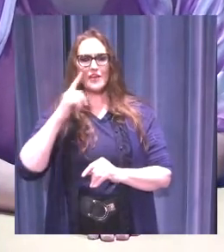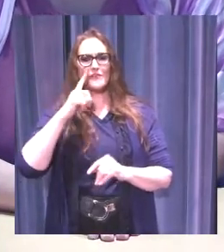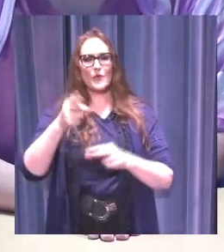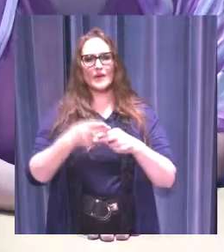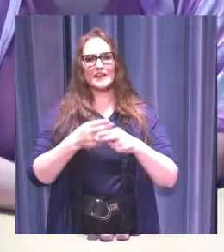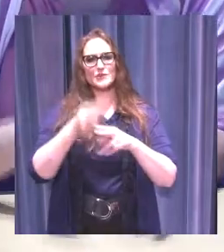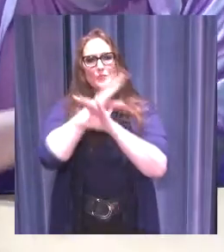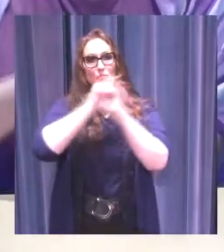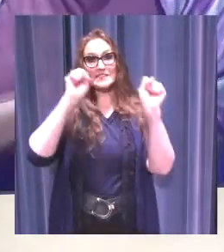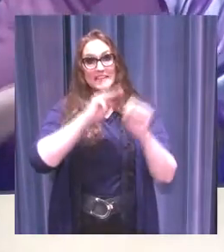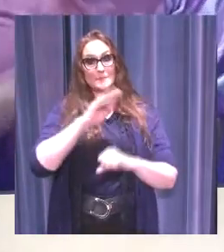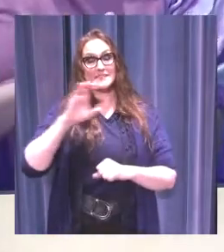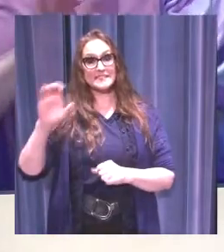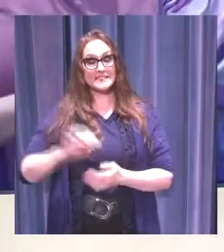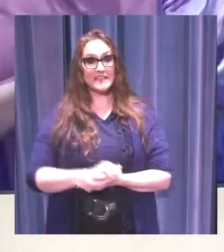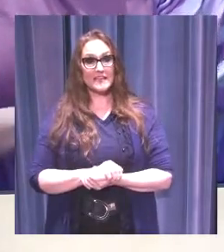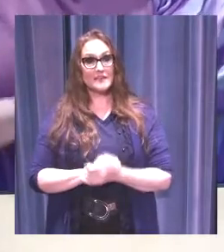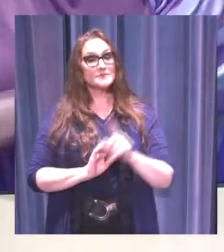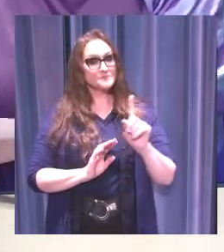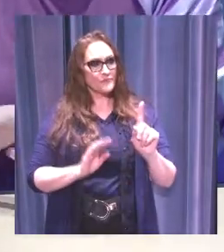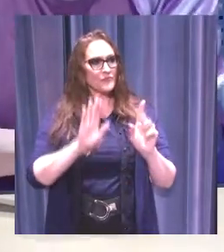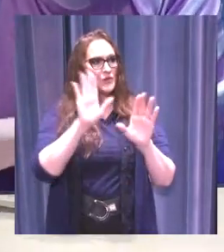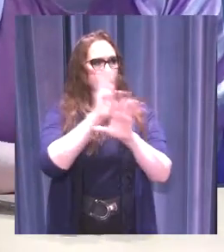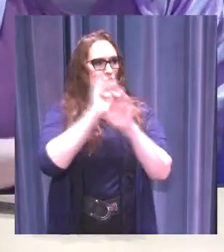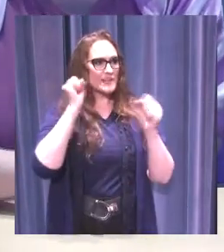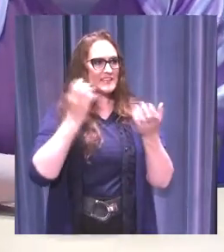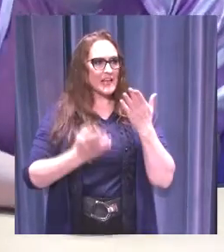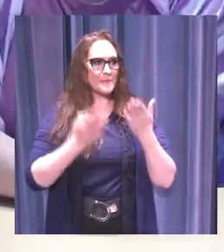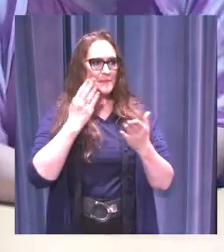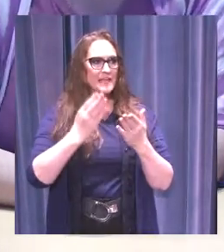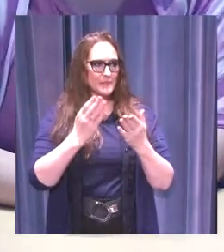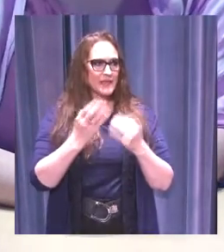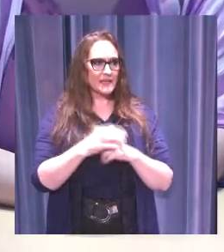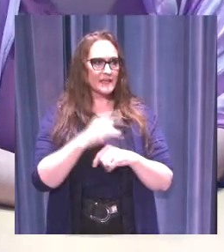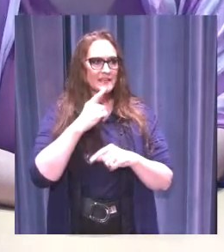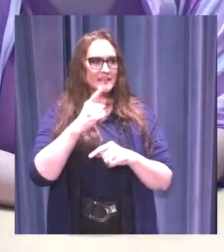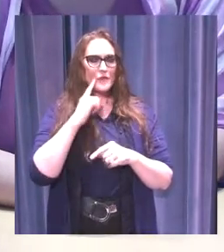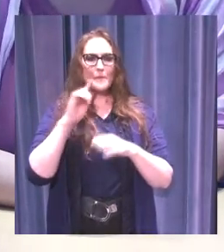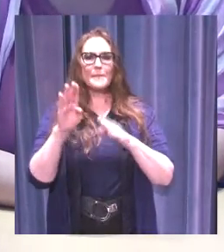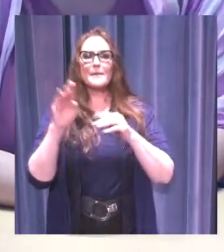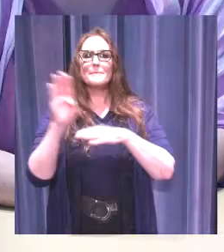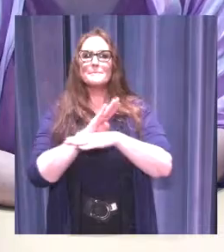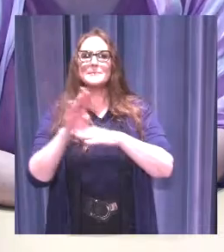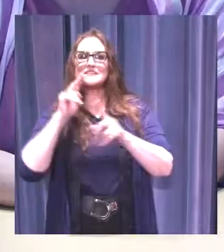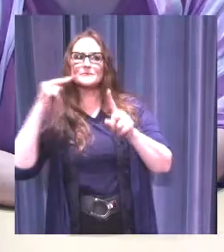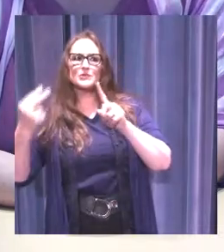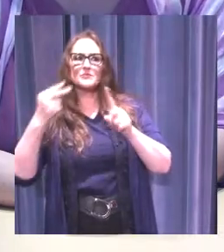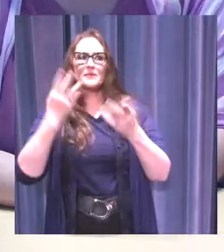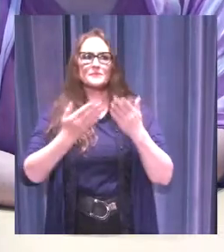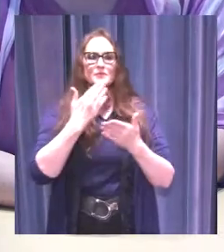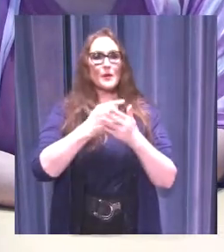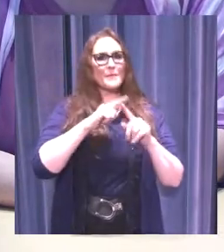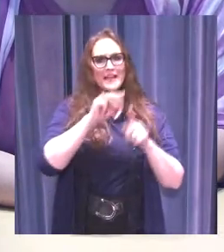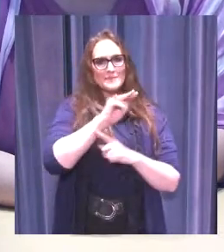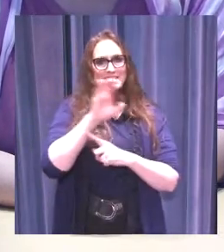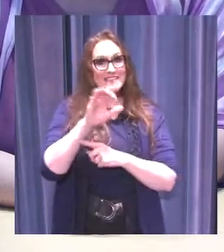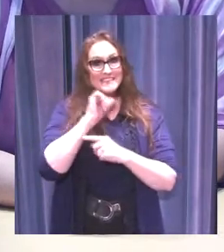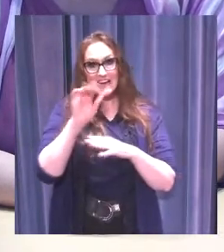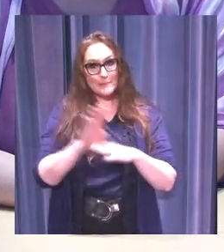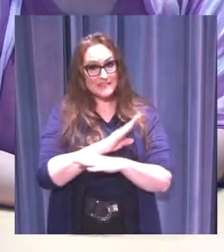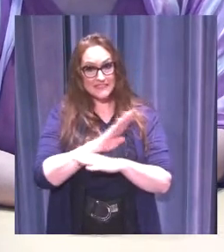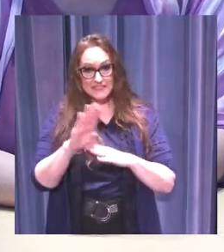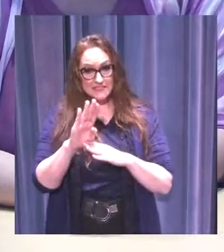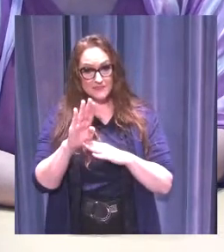MCC. While her resume may be impressive from a business perspective, MCC is not a